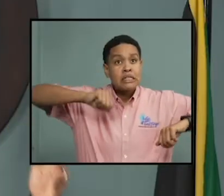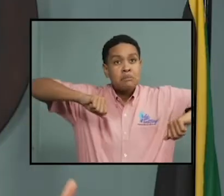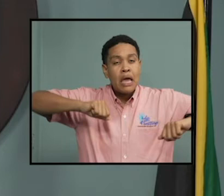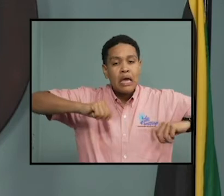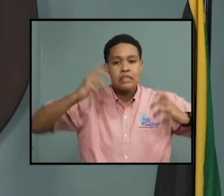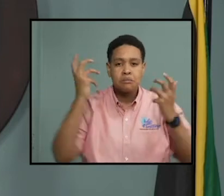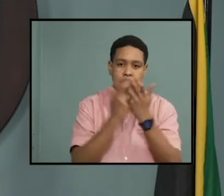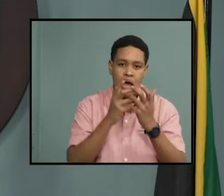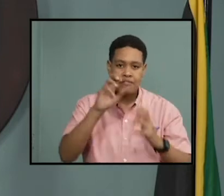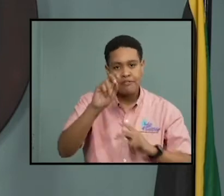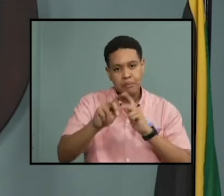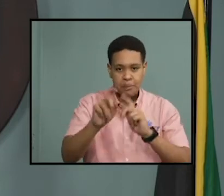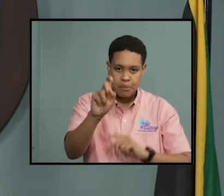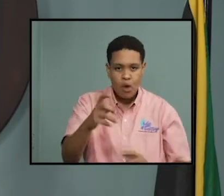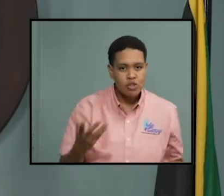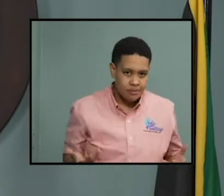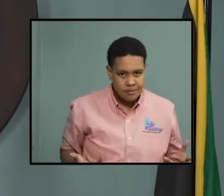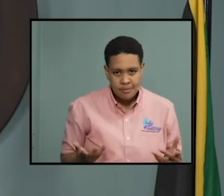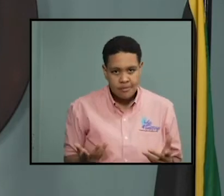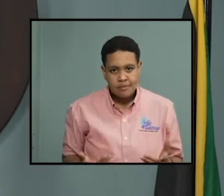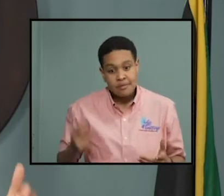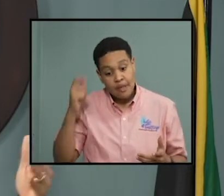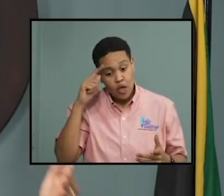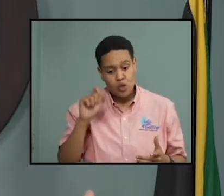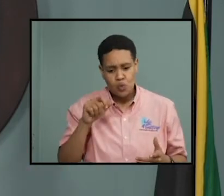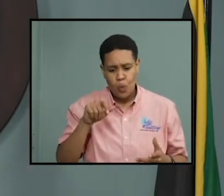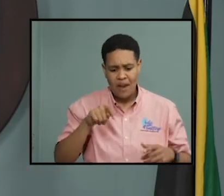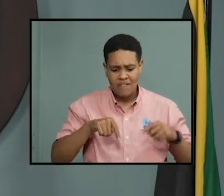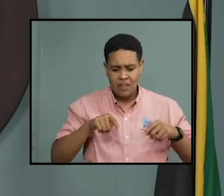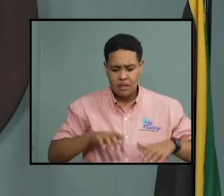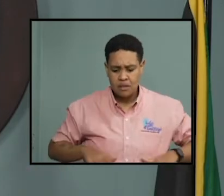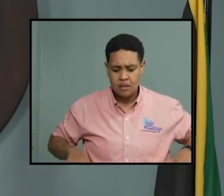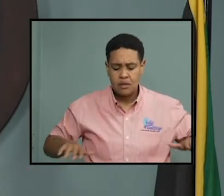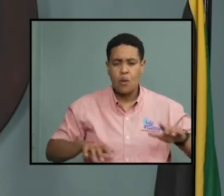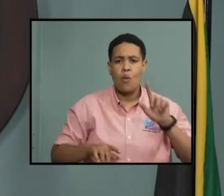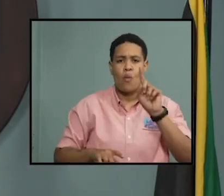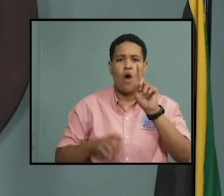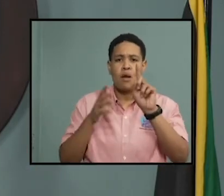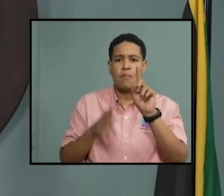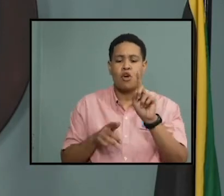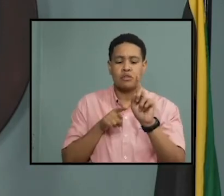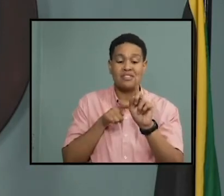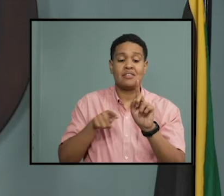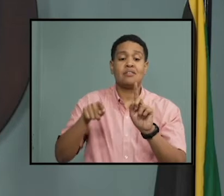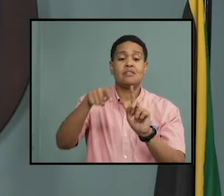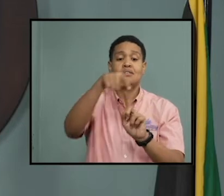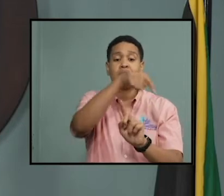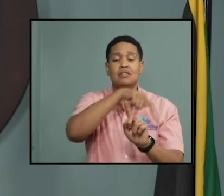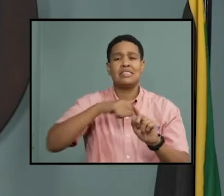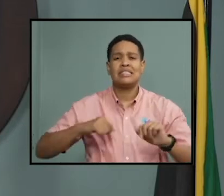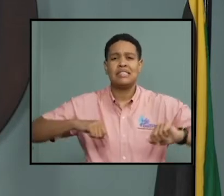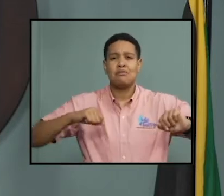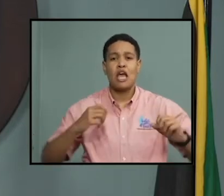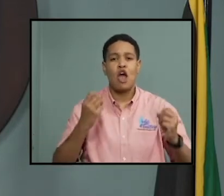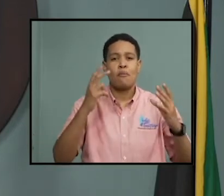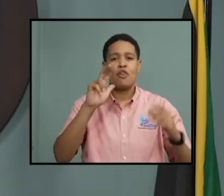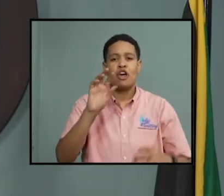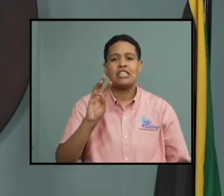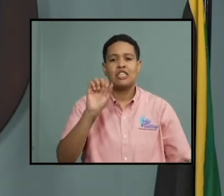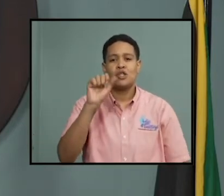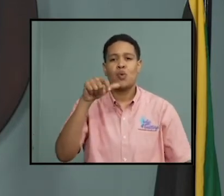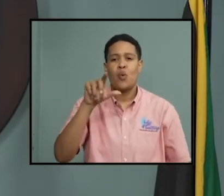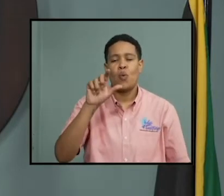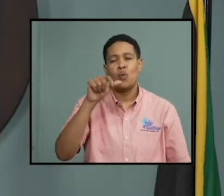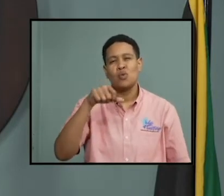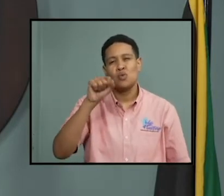The number of persons in the space to square footage, 1 person to 36 square feet, which would give